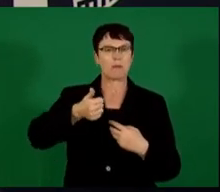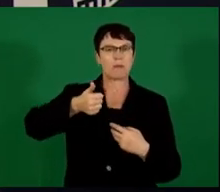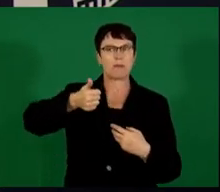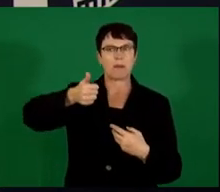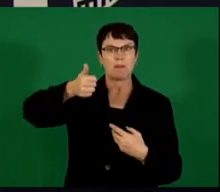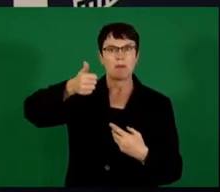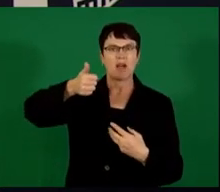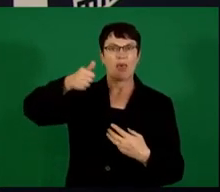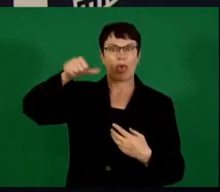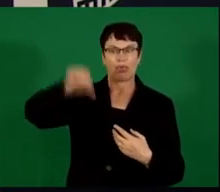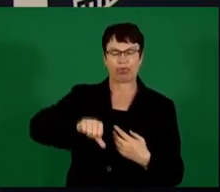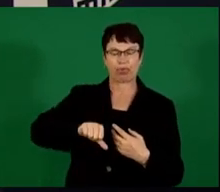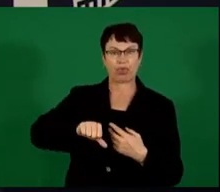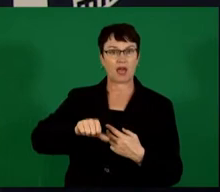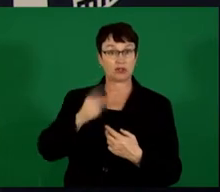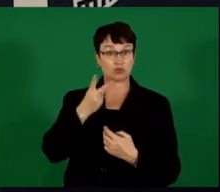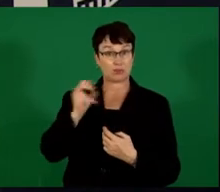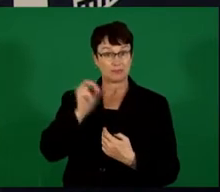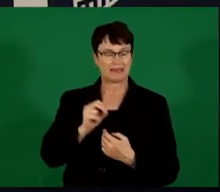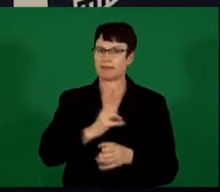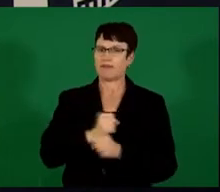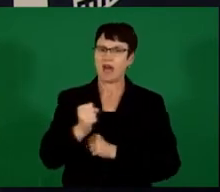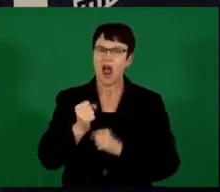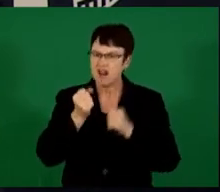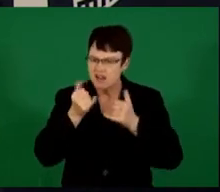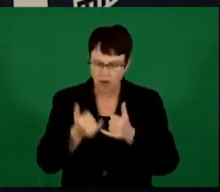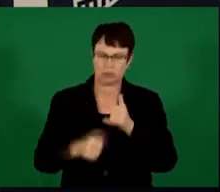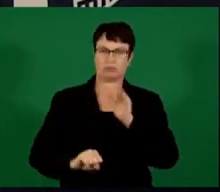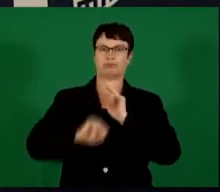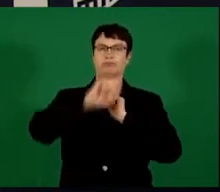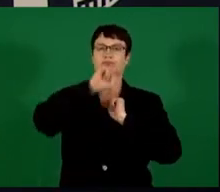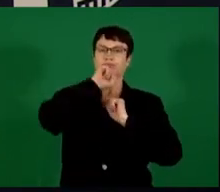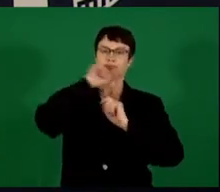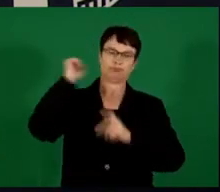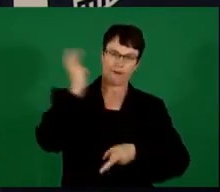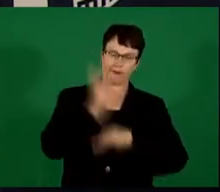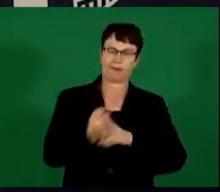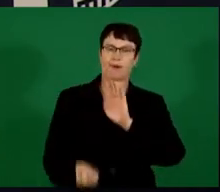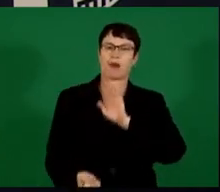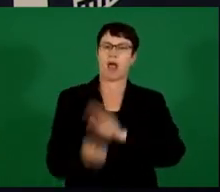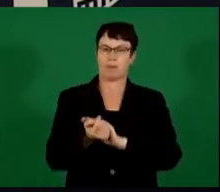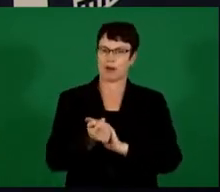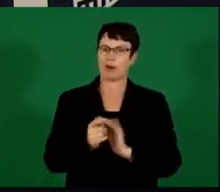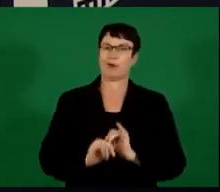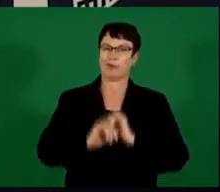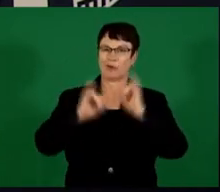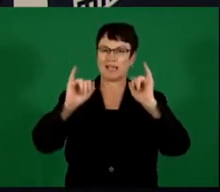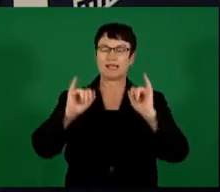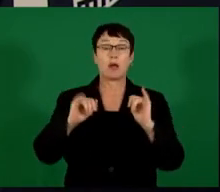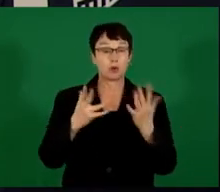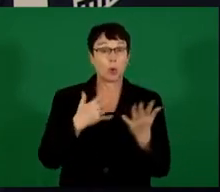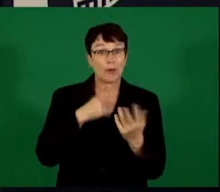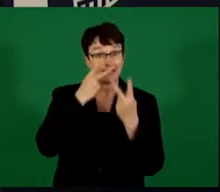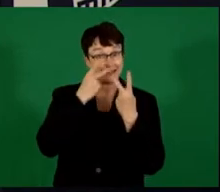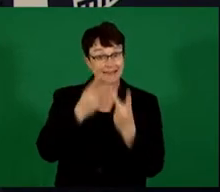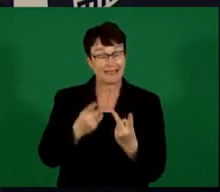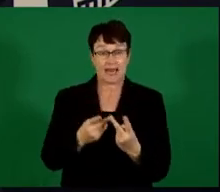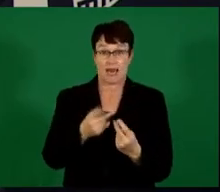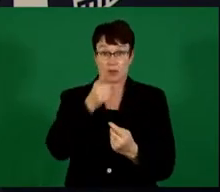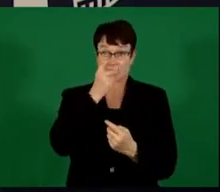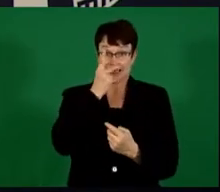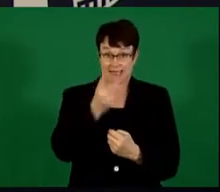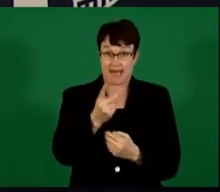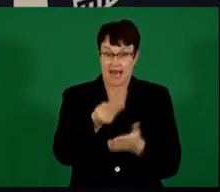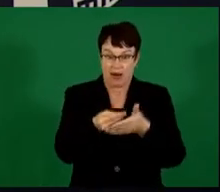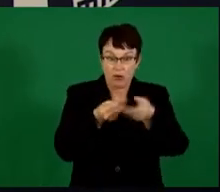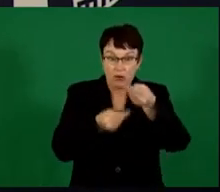says, given what we knew is what we know about the performance of the economy, once you start seeing 5%